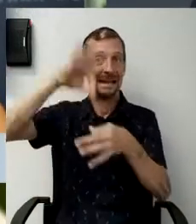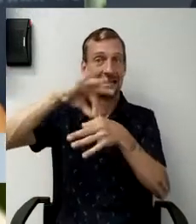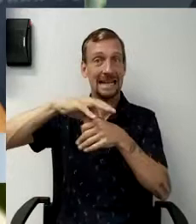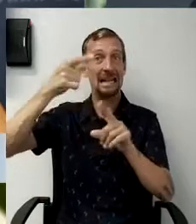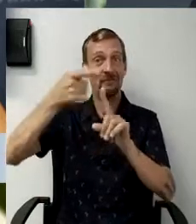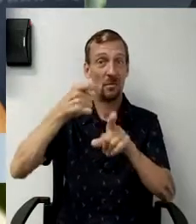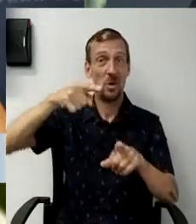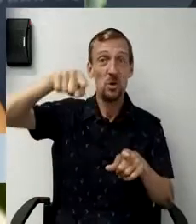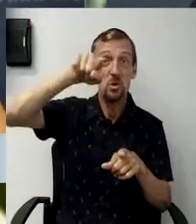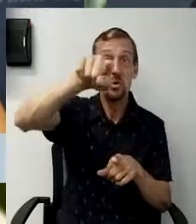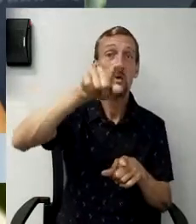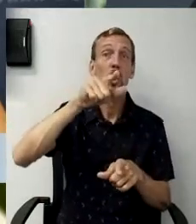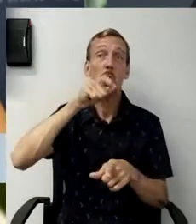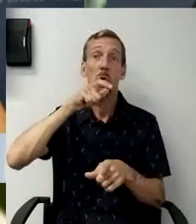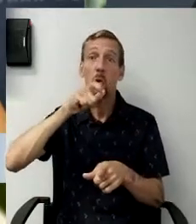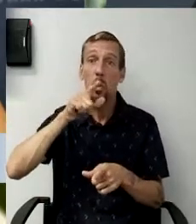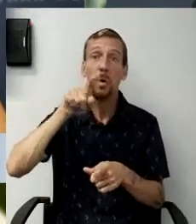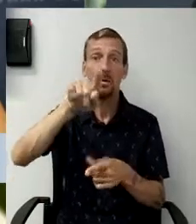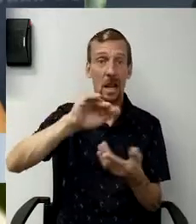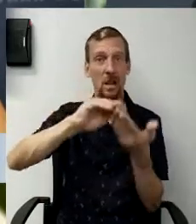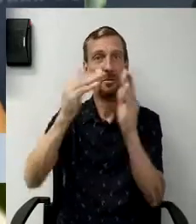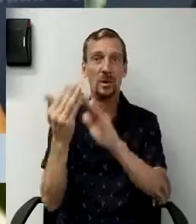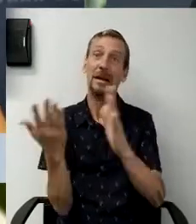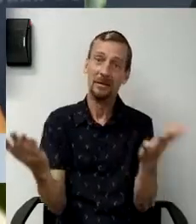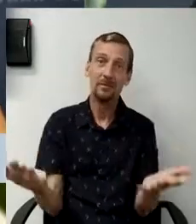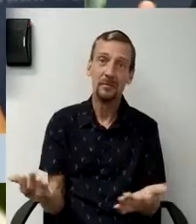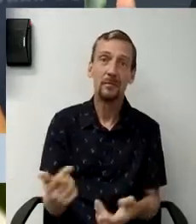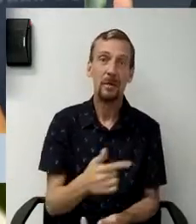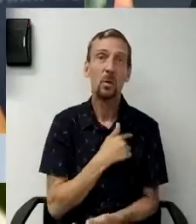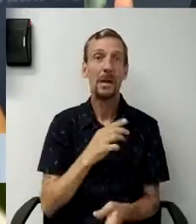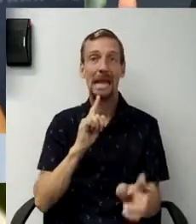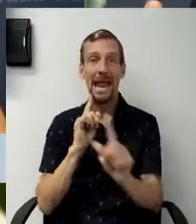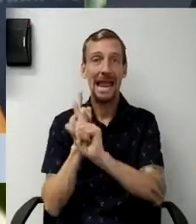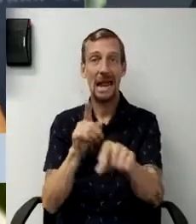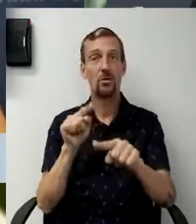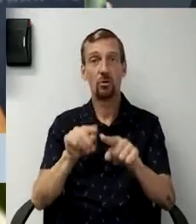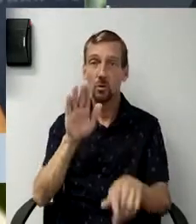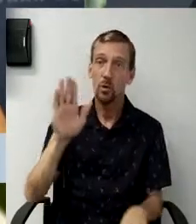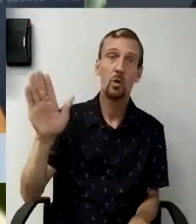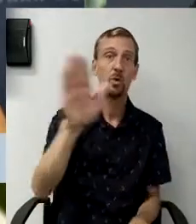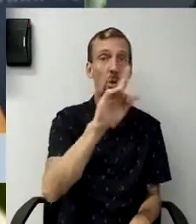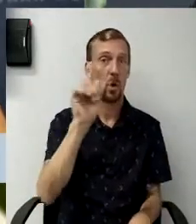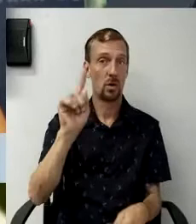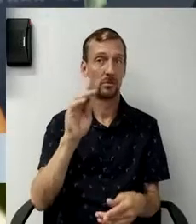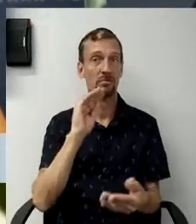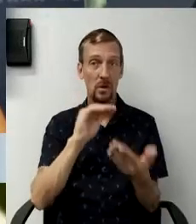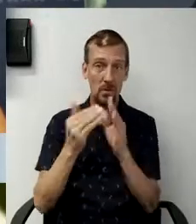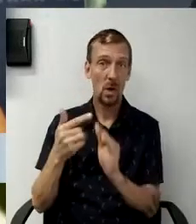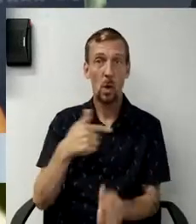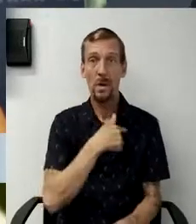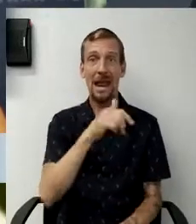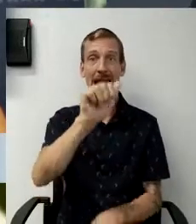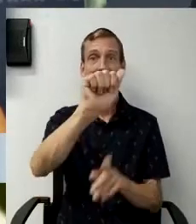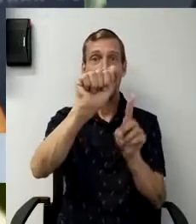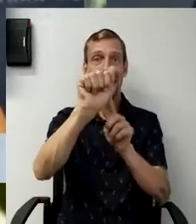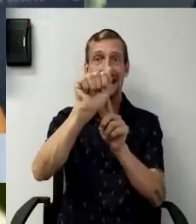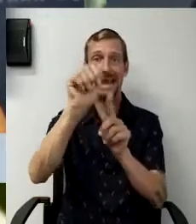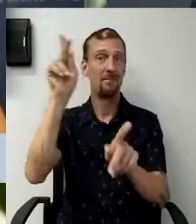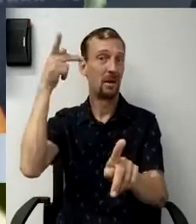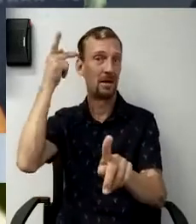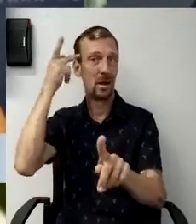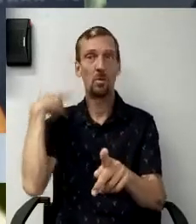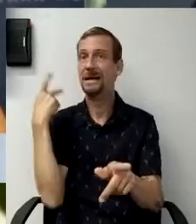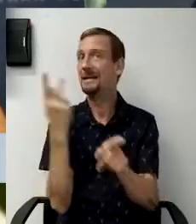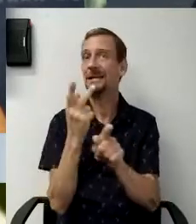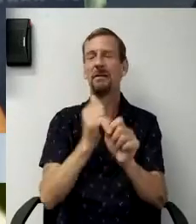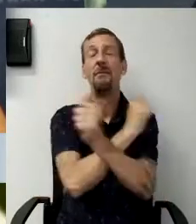our community. We answer to the community. Right. We are a completely apolitical organization. We take care of